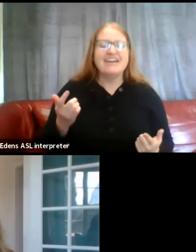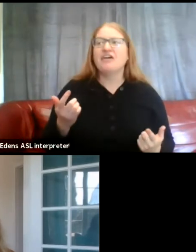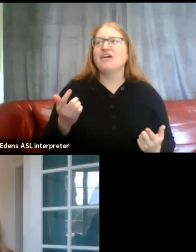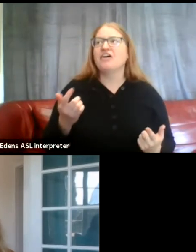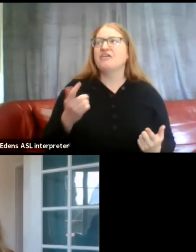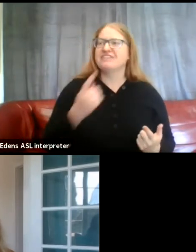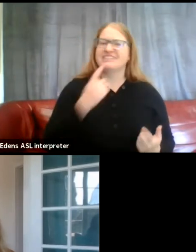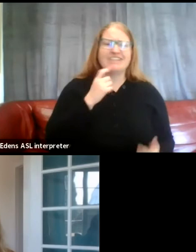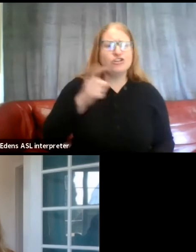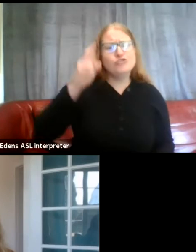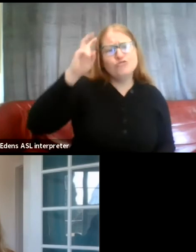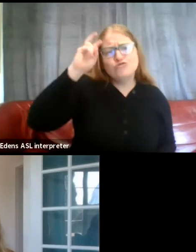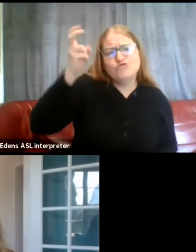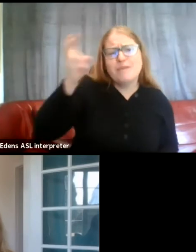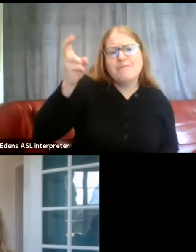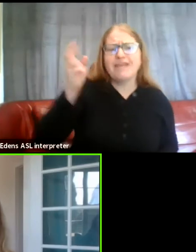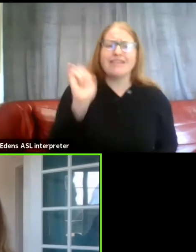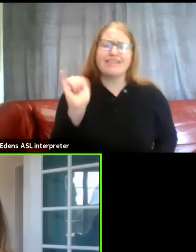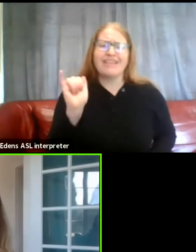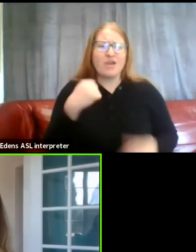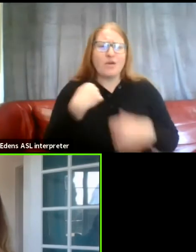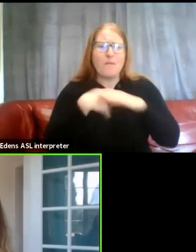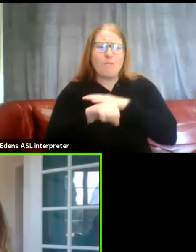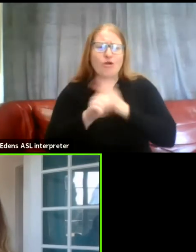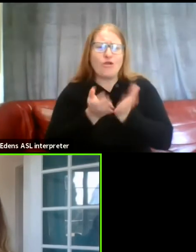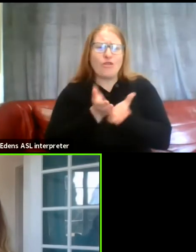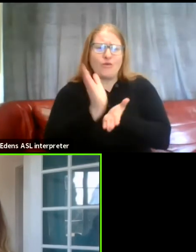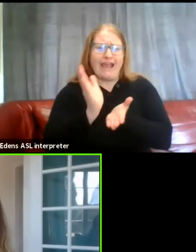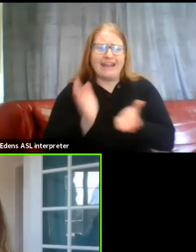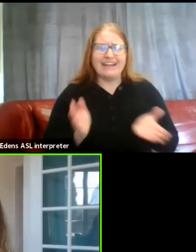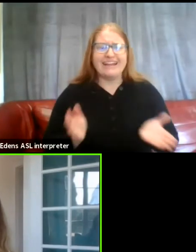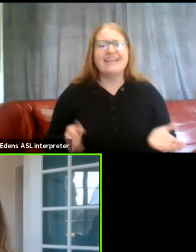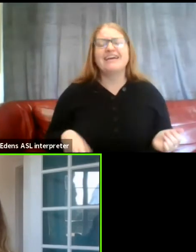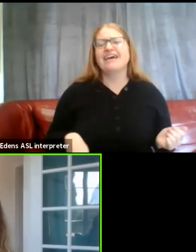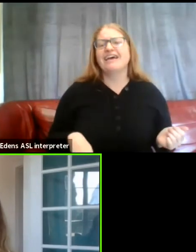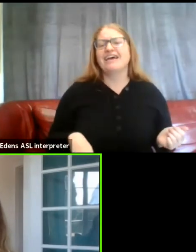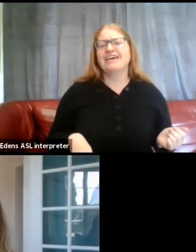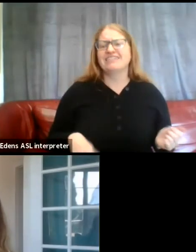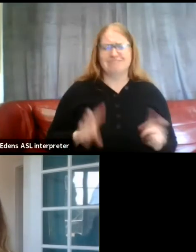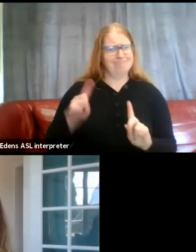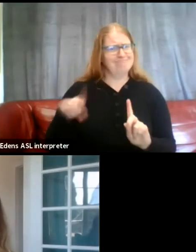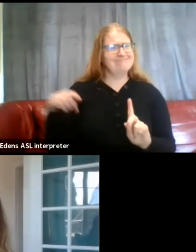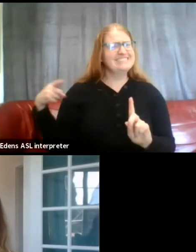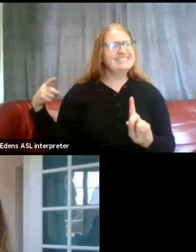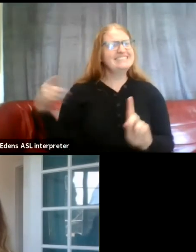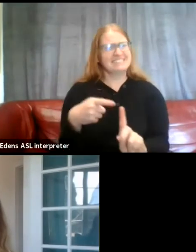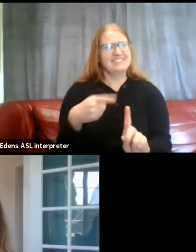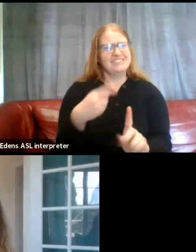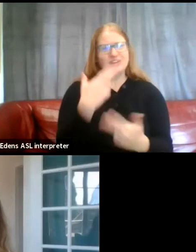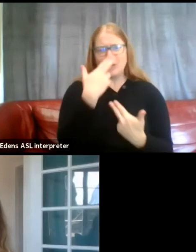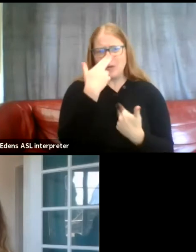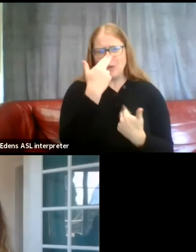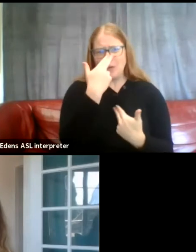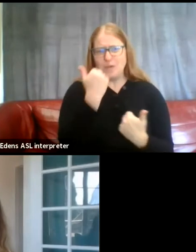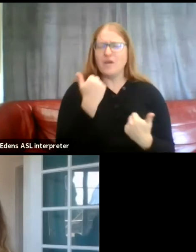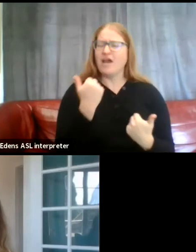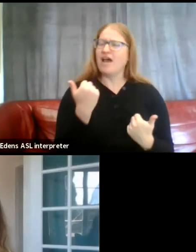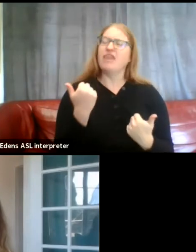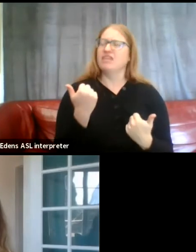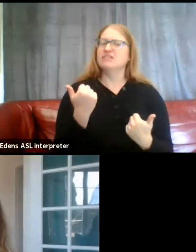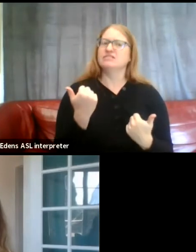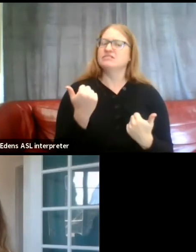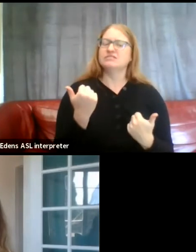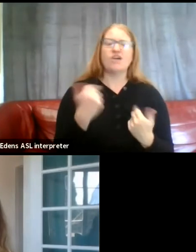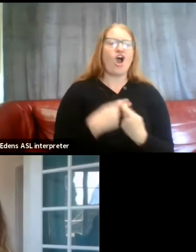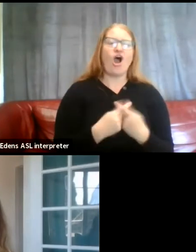like birthright. Like it's like very specific kind of humor. And that to me is, it's the exact opposite